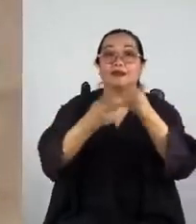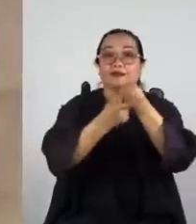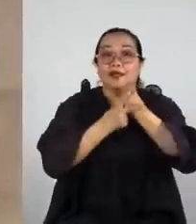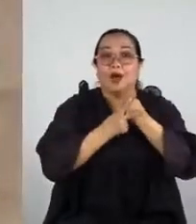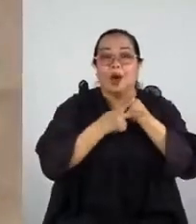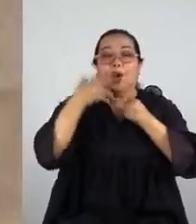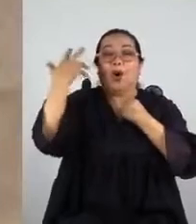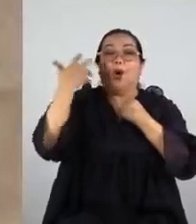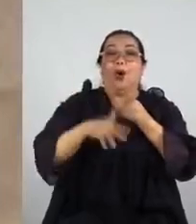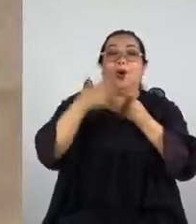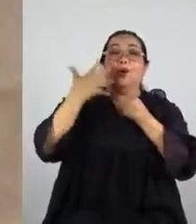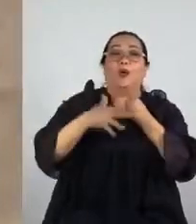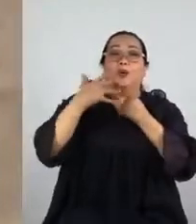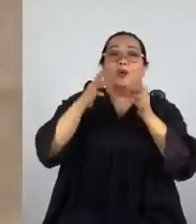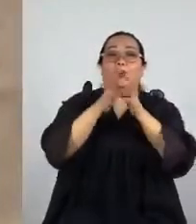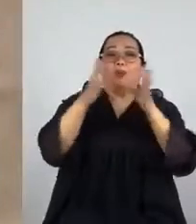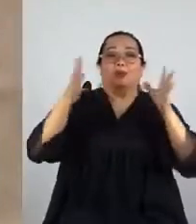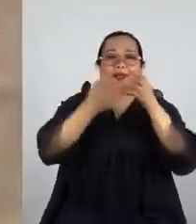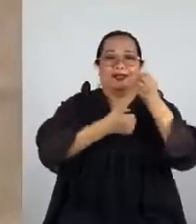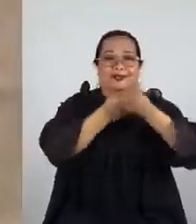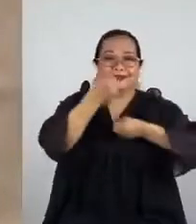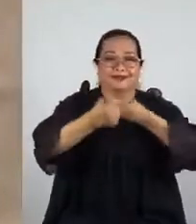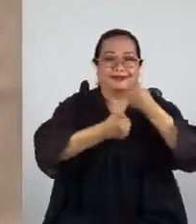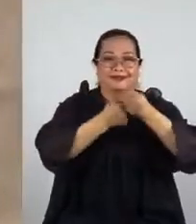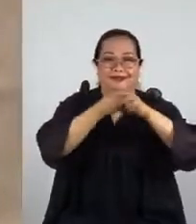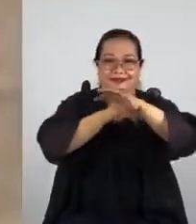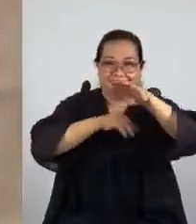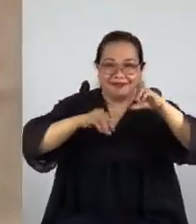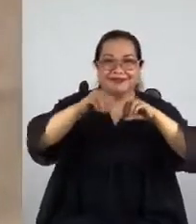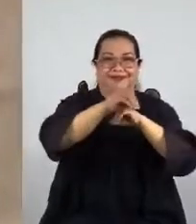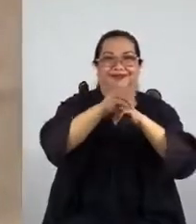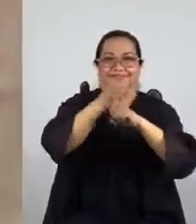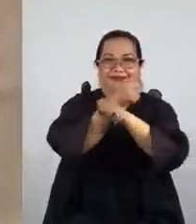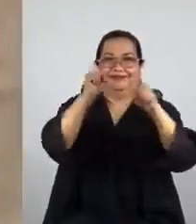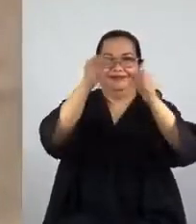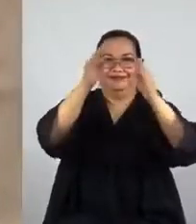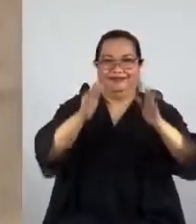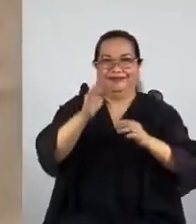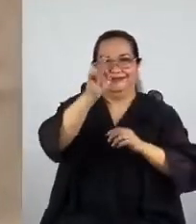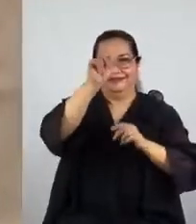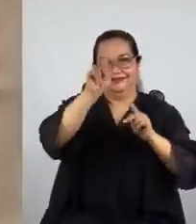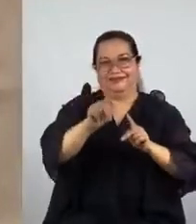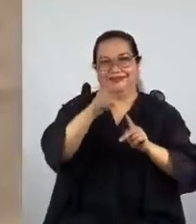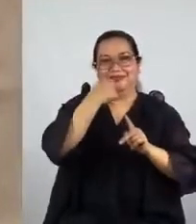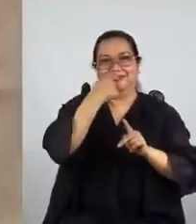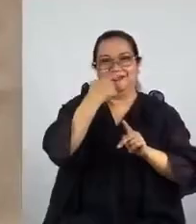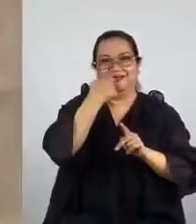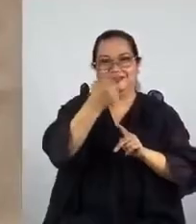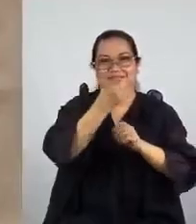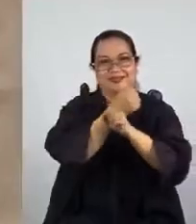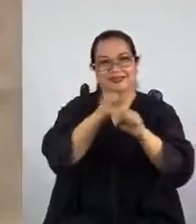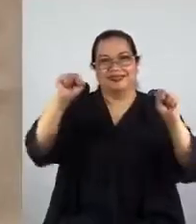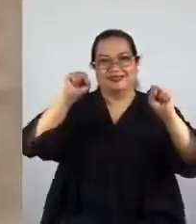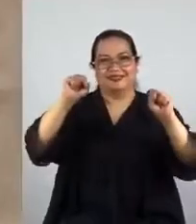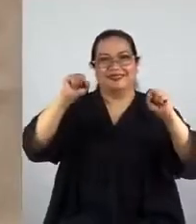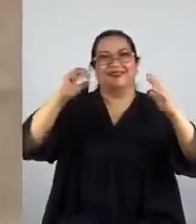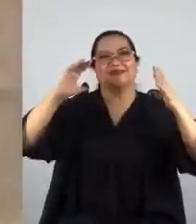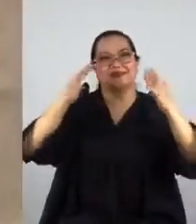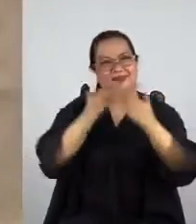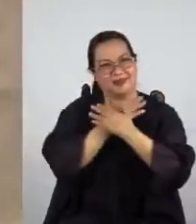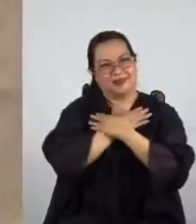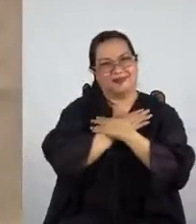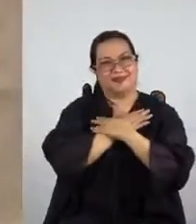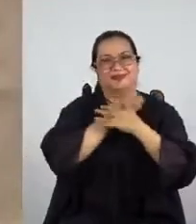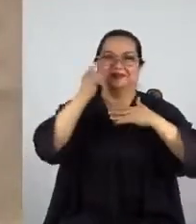great sacrifice of a great Savior who saved us by His great love